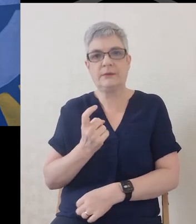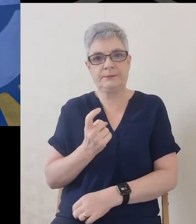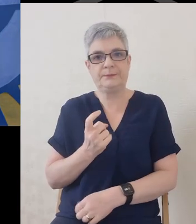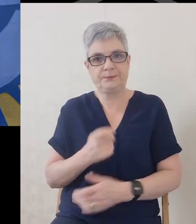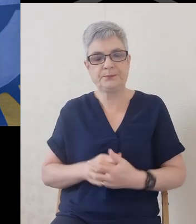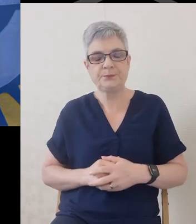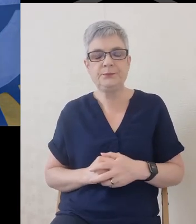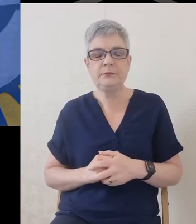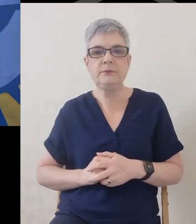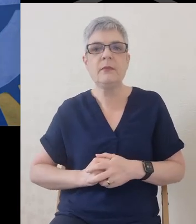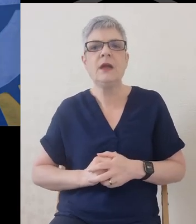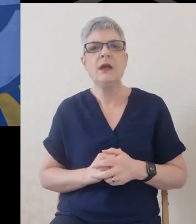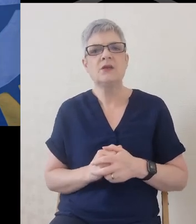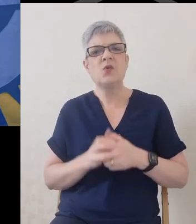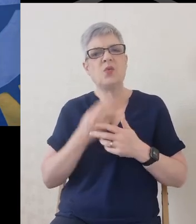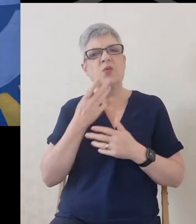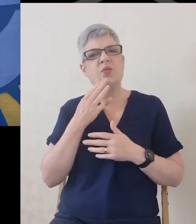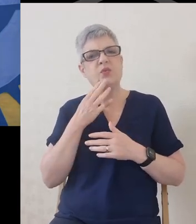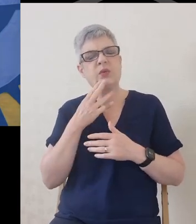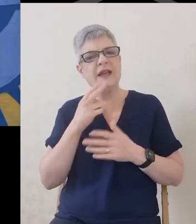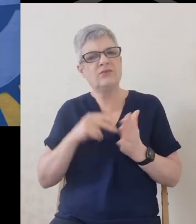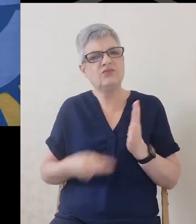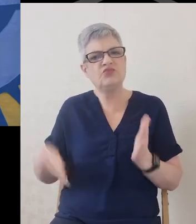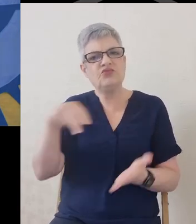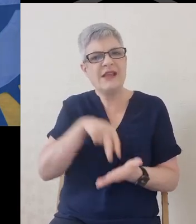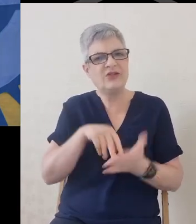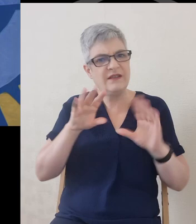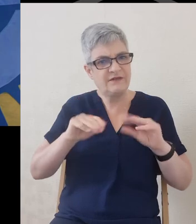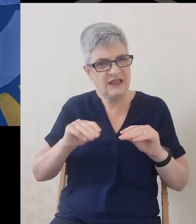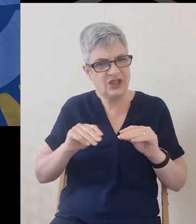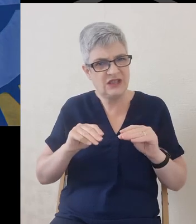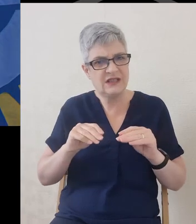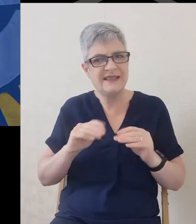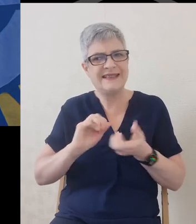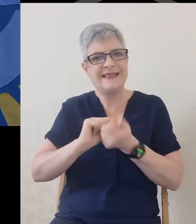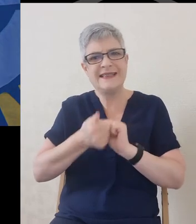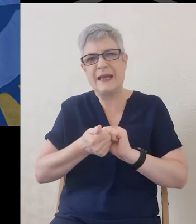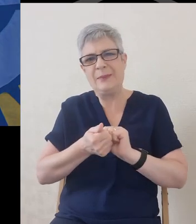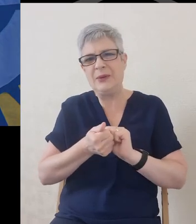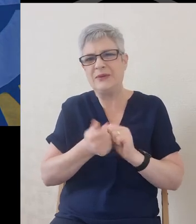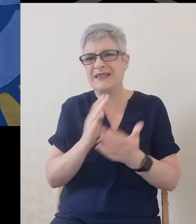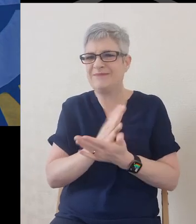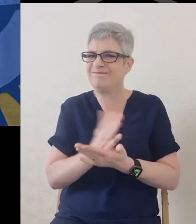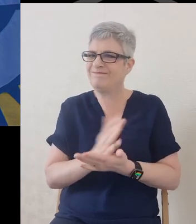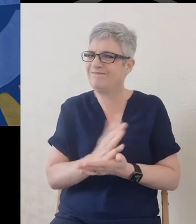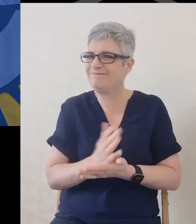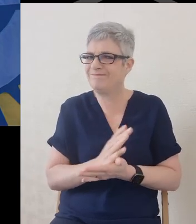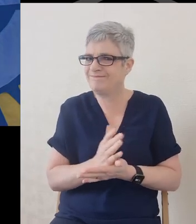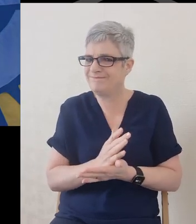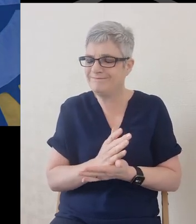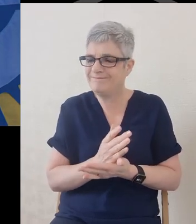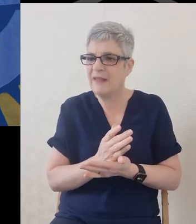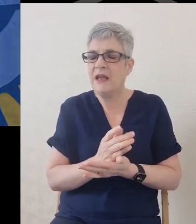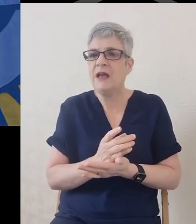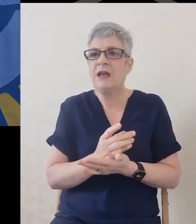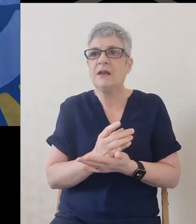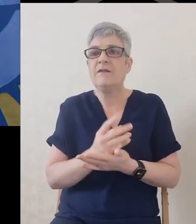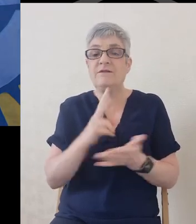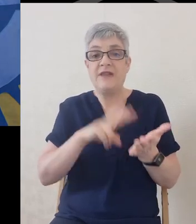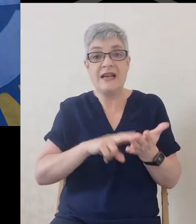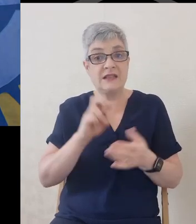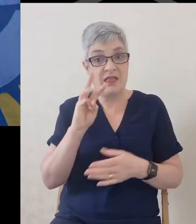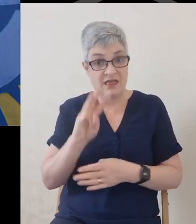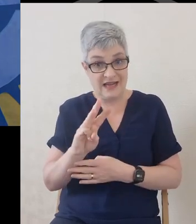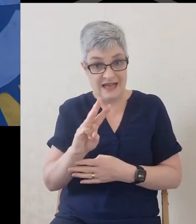Now, even after the resurrection, Jesus' disciples were still at a bit of a loss. We are told in verse 3